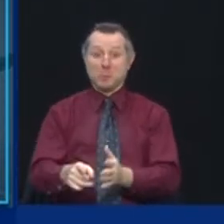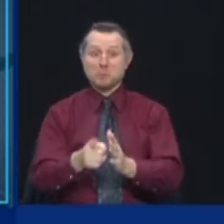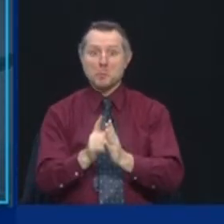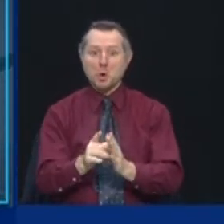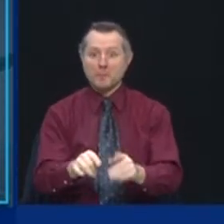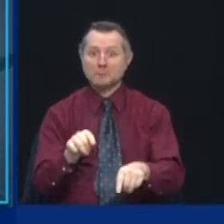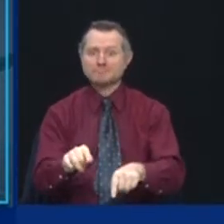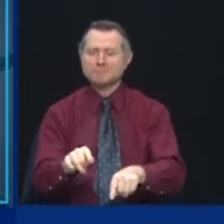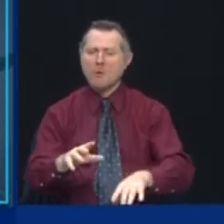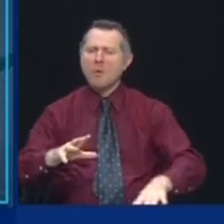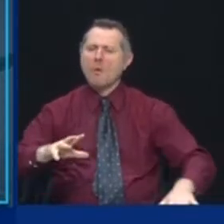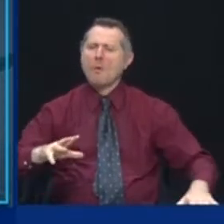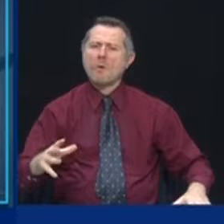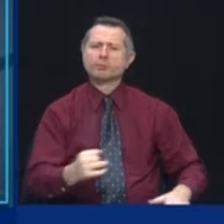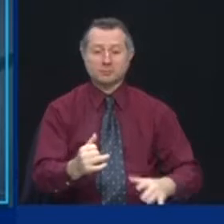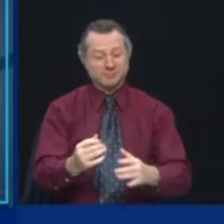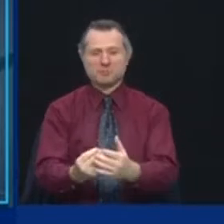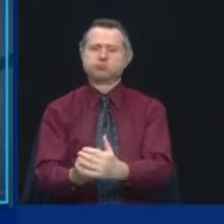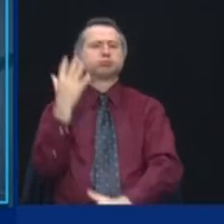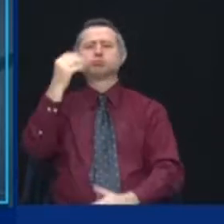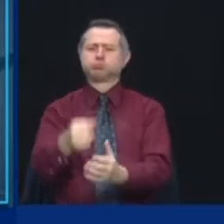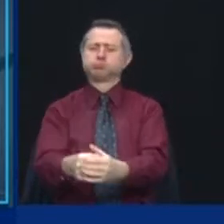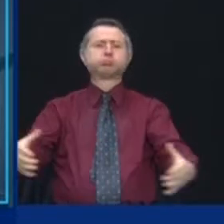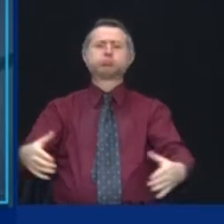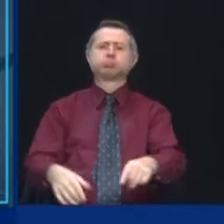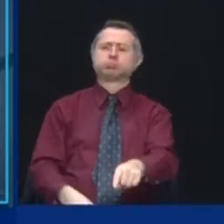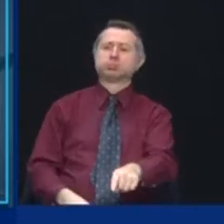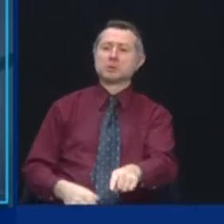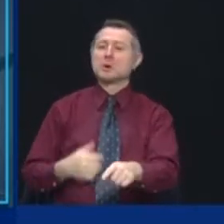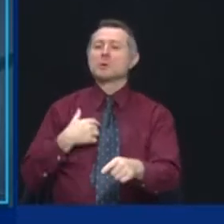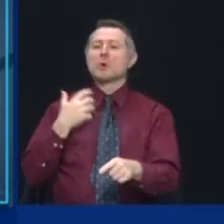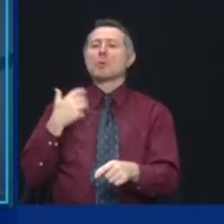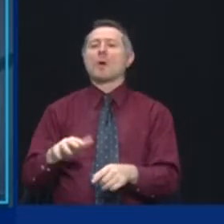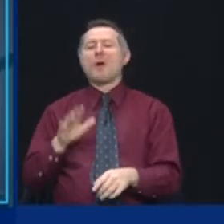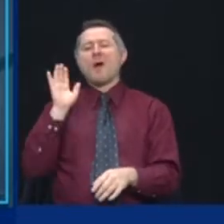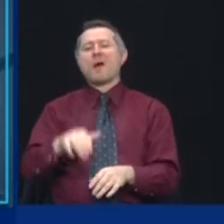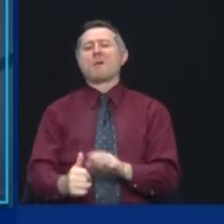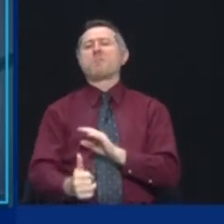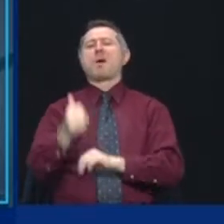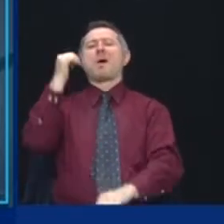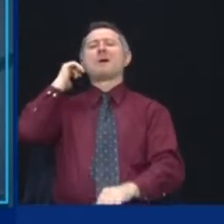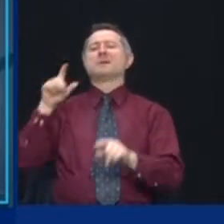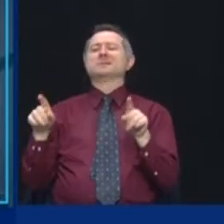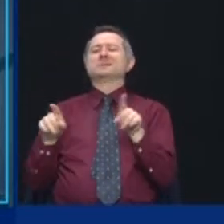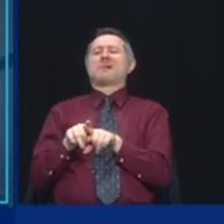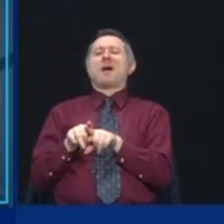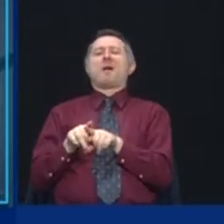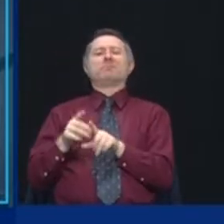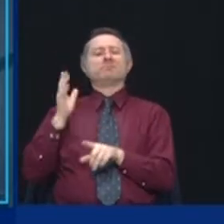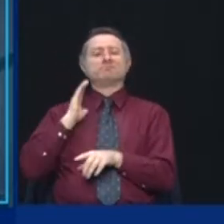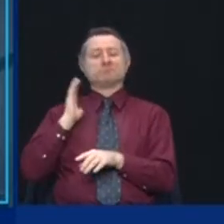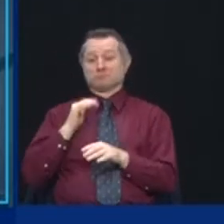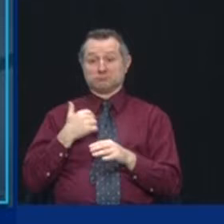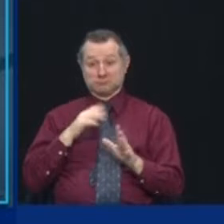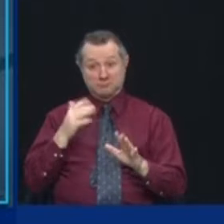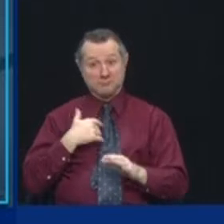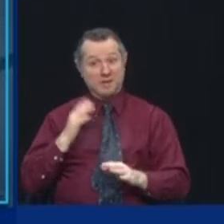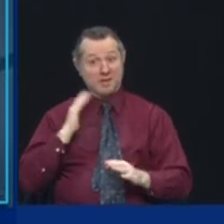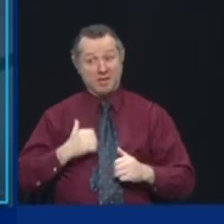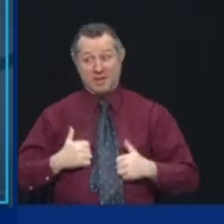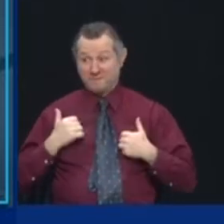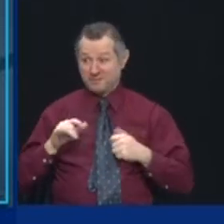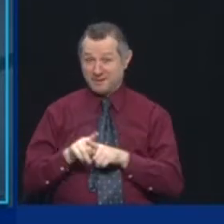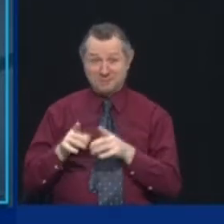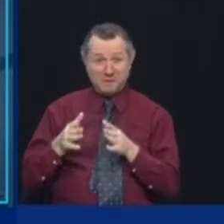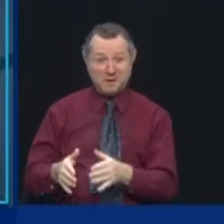grow. Don't just go back to where you were. It's not about, that's not what life is about, going backwards. Life is